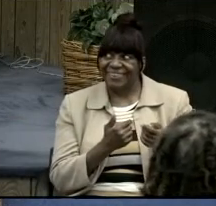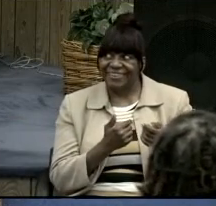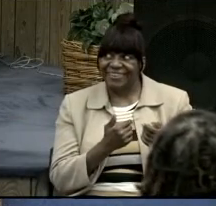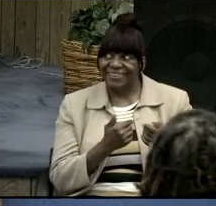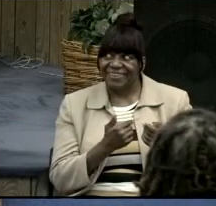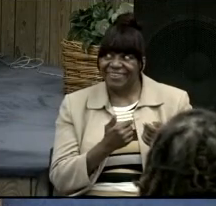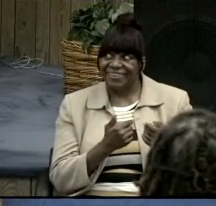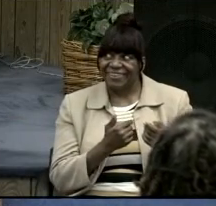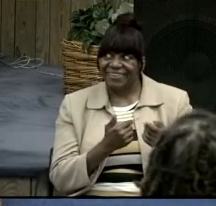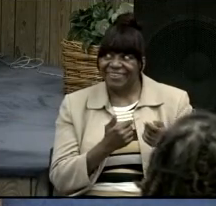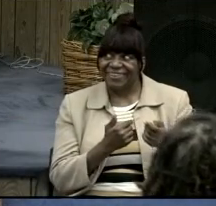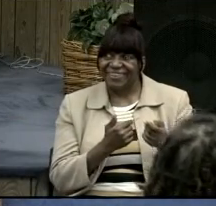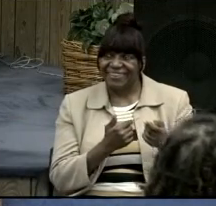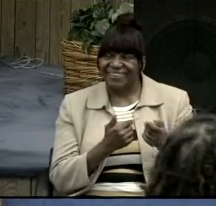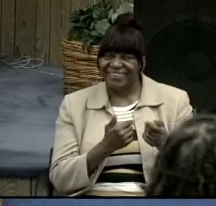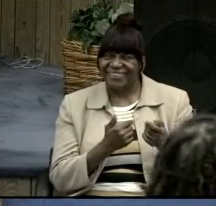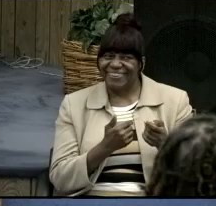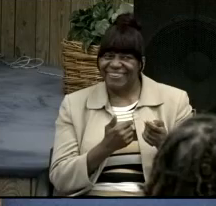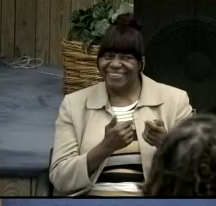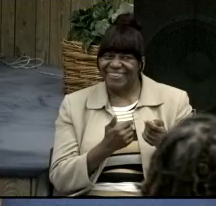You got it? All right.